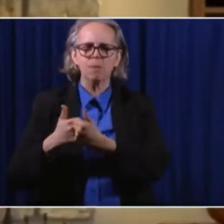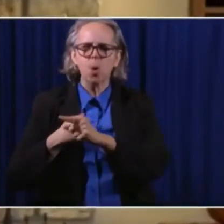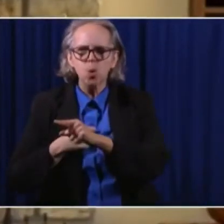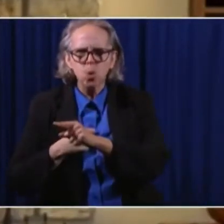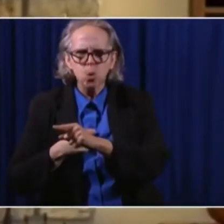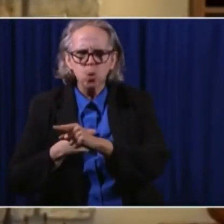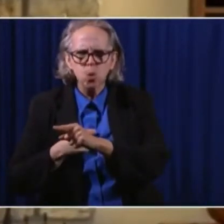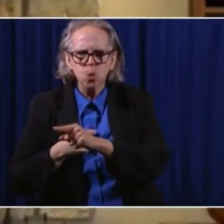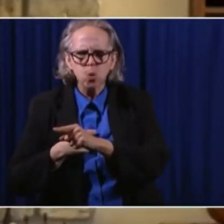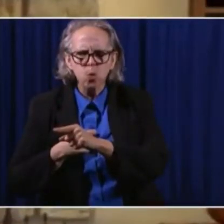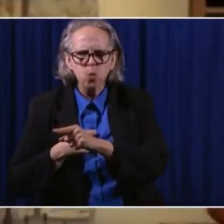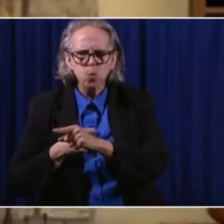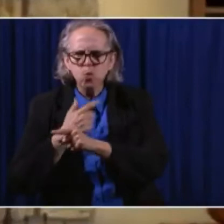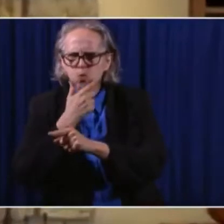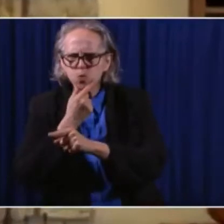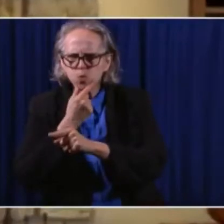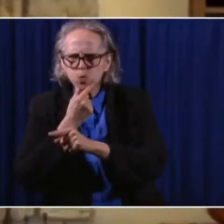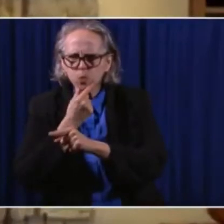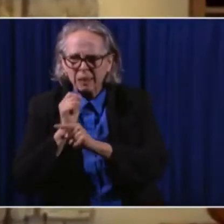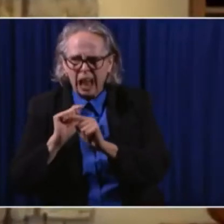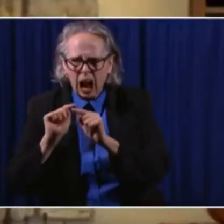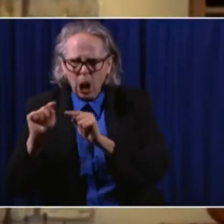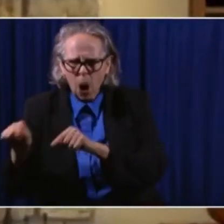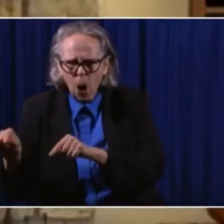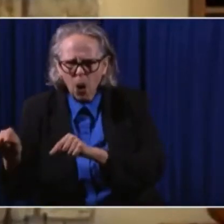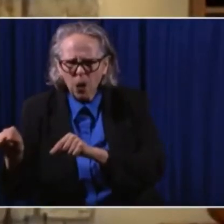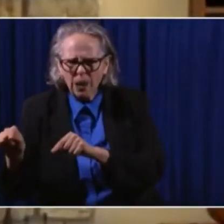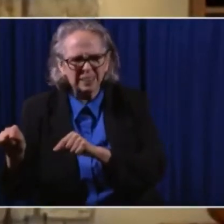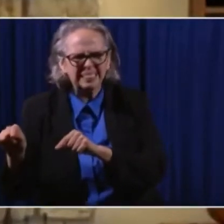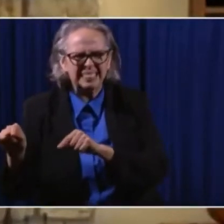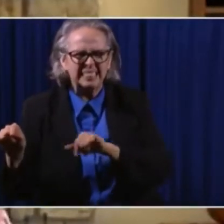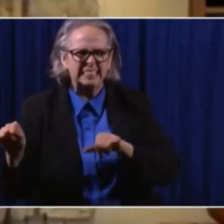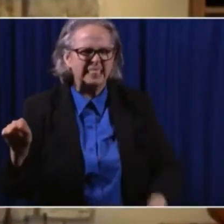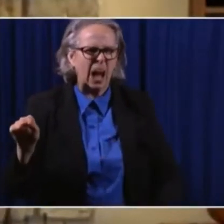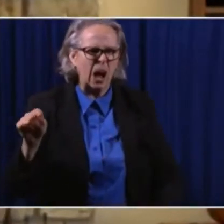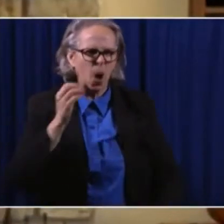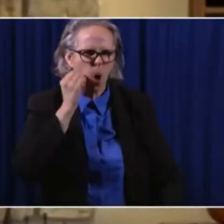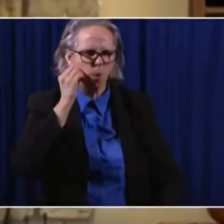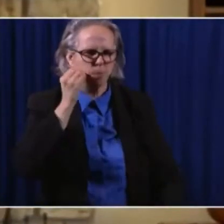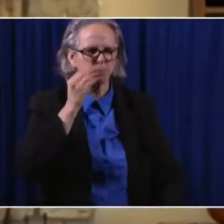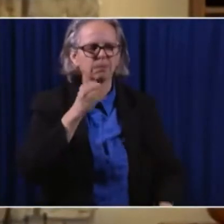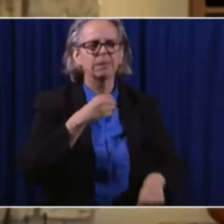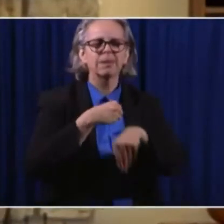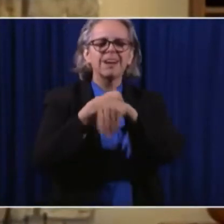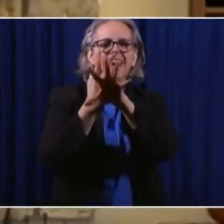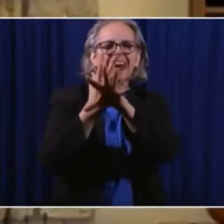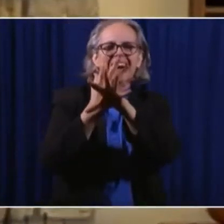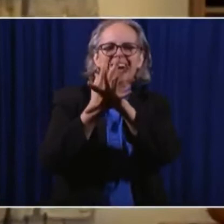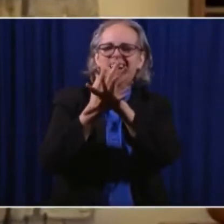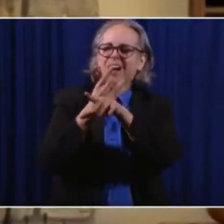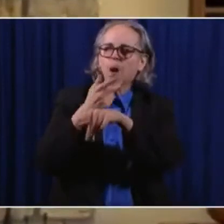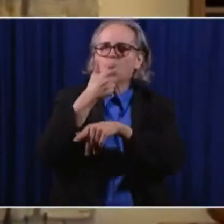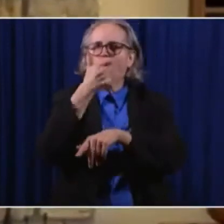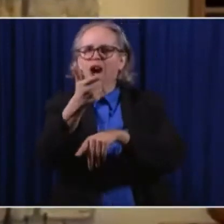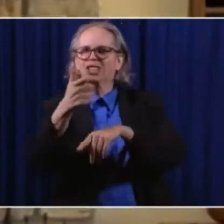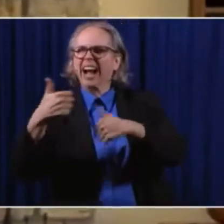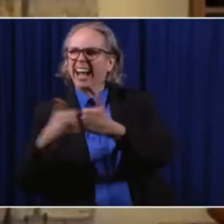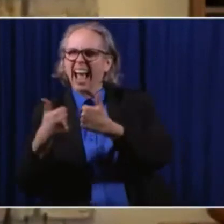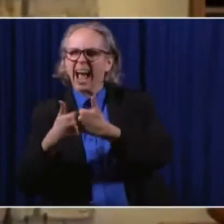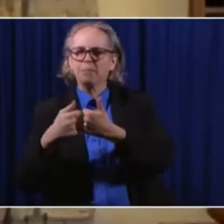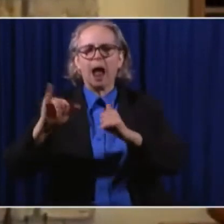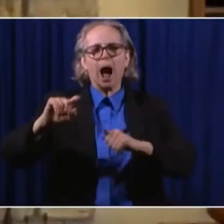home. Talk about it on the phone. Skype in if you want to talk back and forth about it. But pull back.